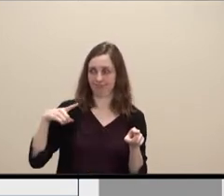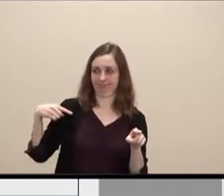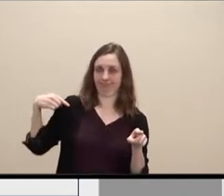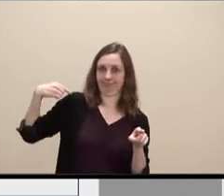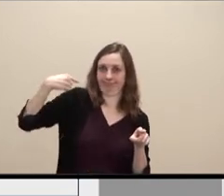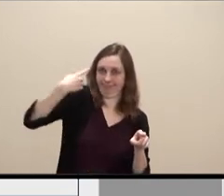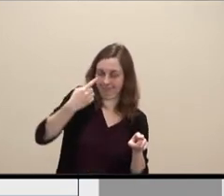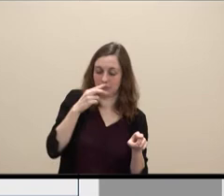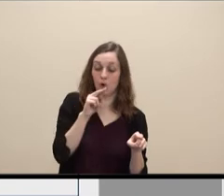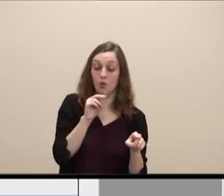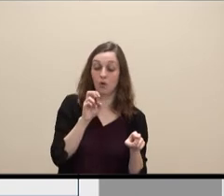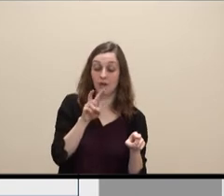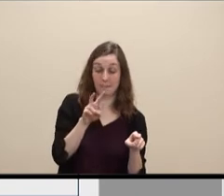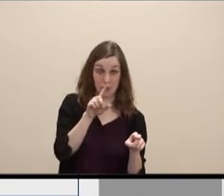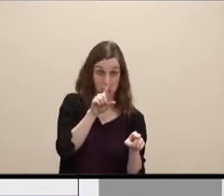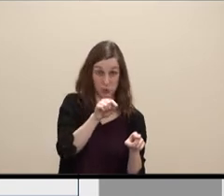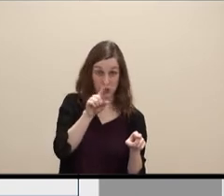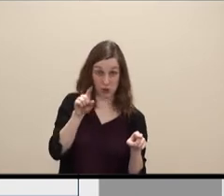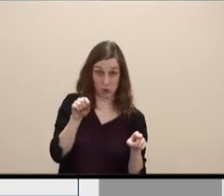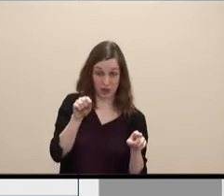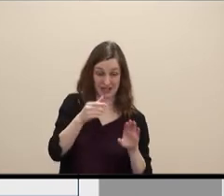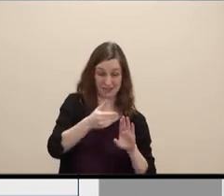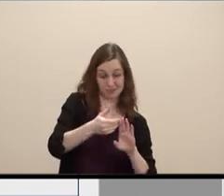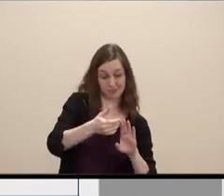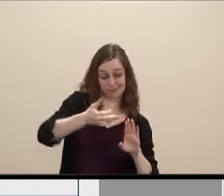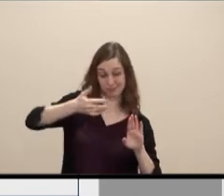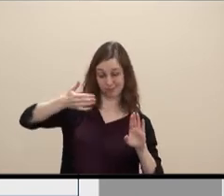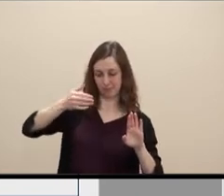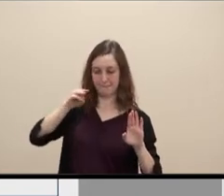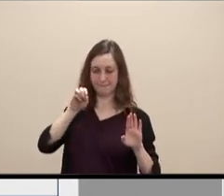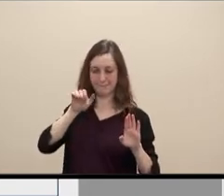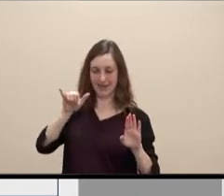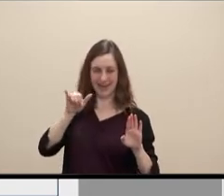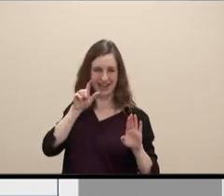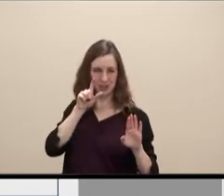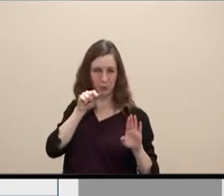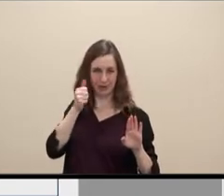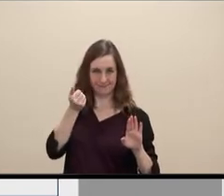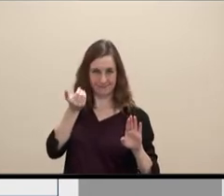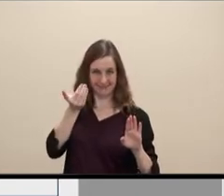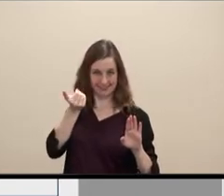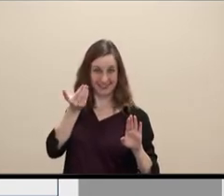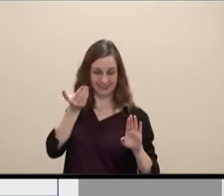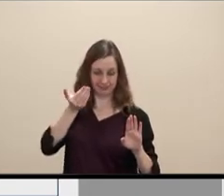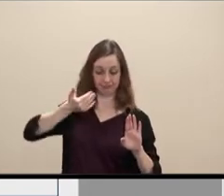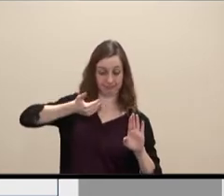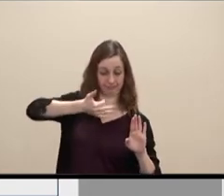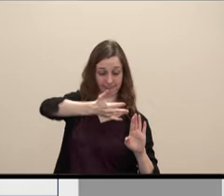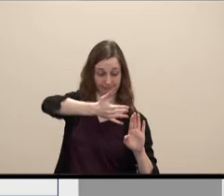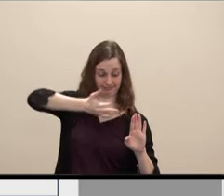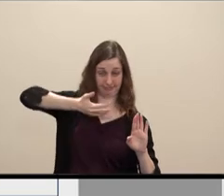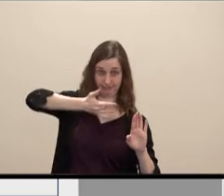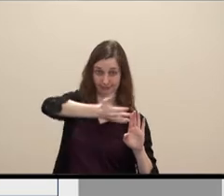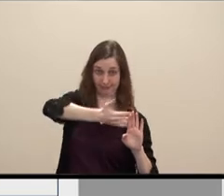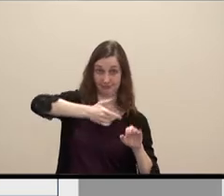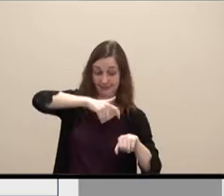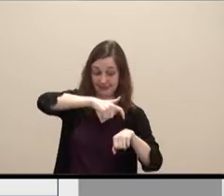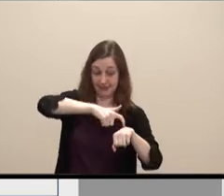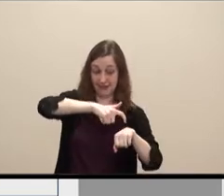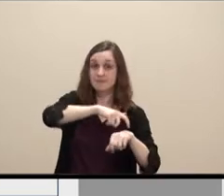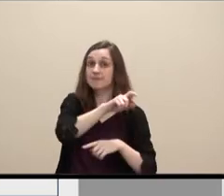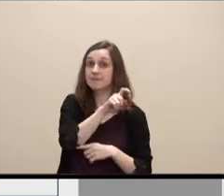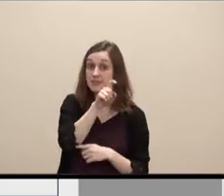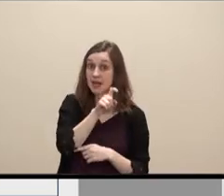since November 2020 back to May 2015. And since that time, Texas school districts have